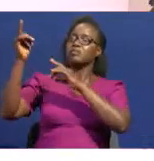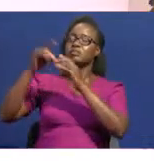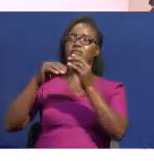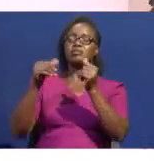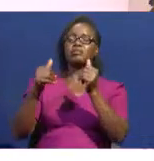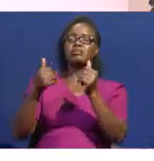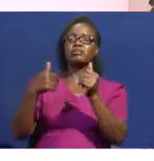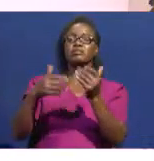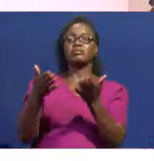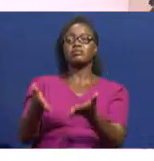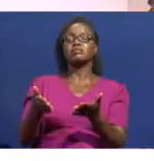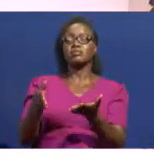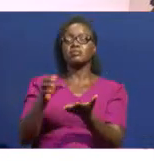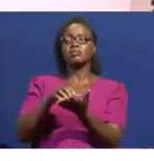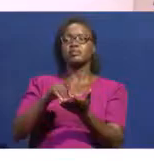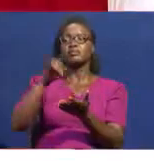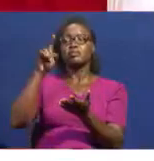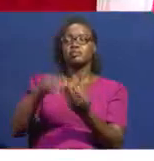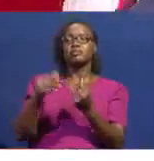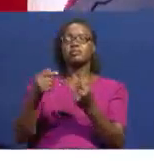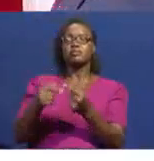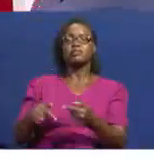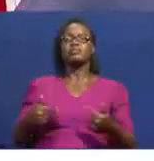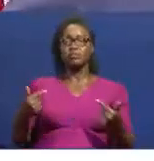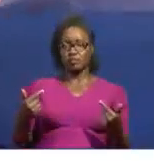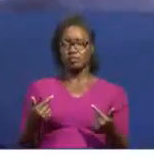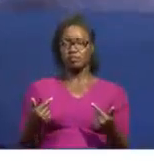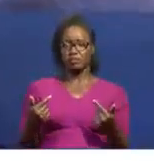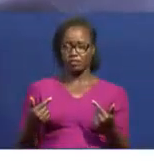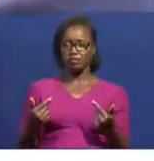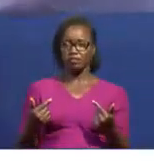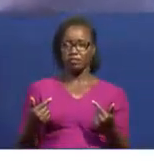our current situation. We must fix ourselves.